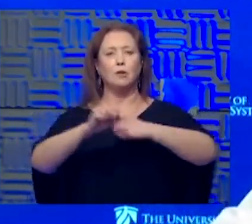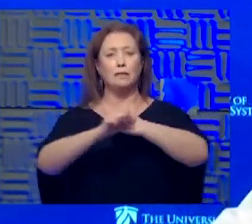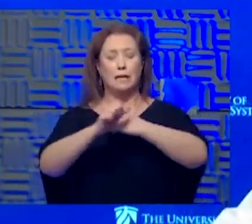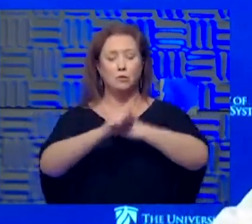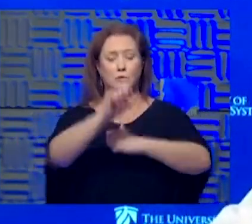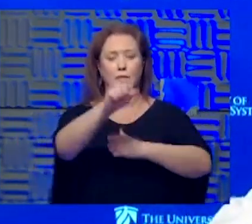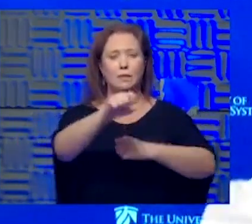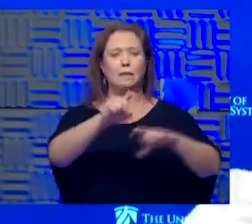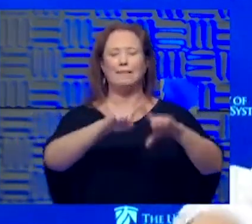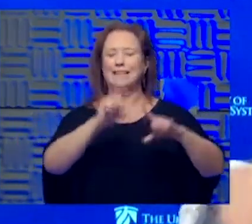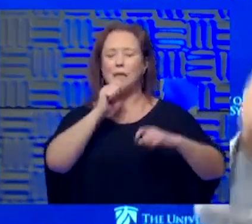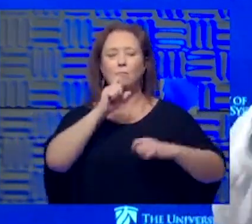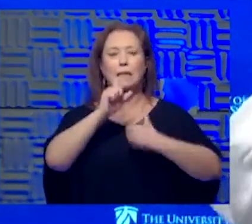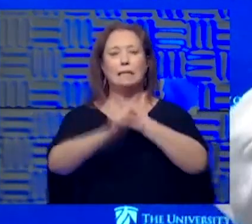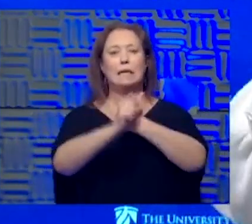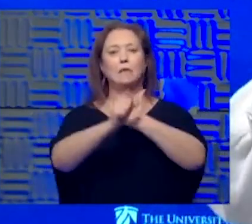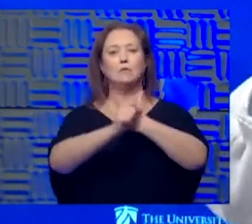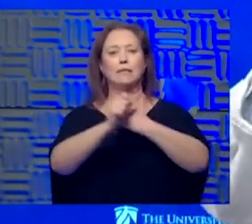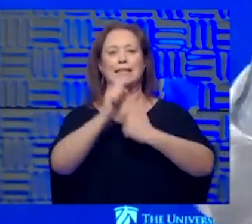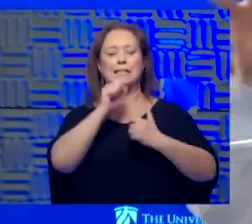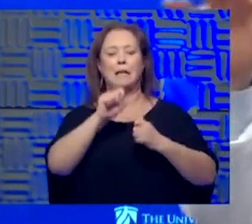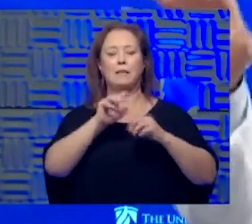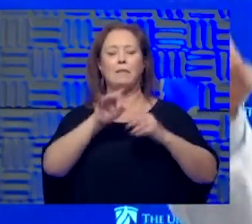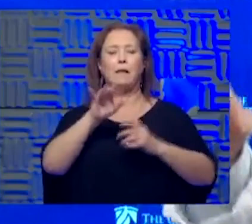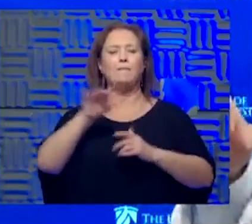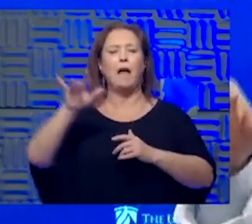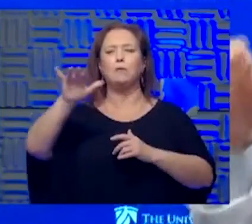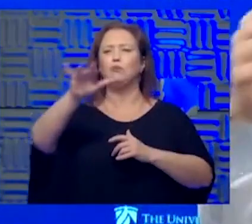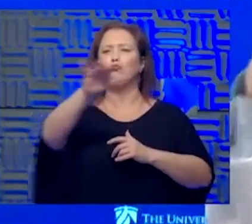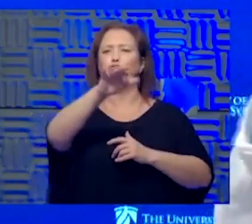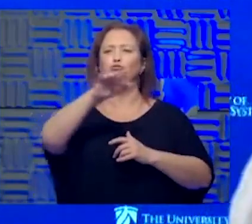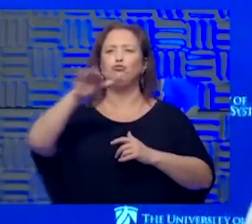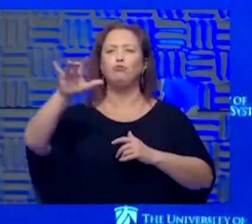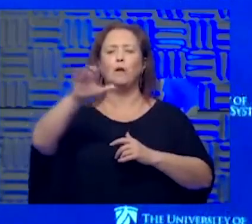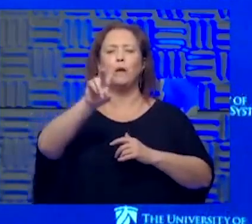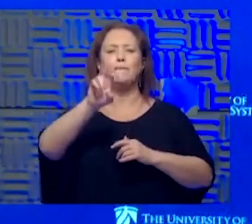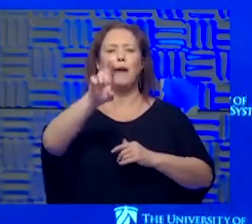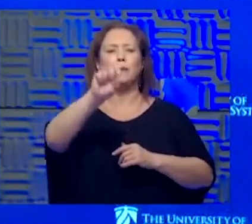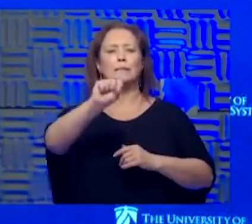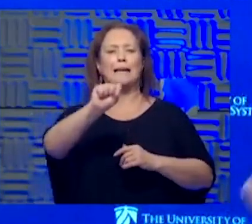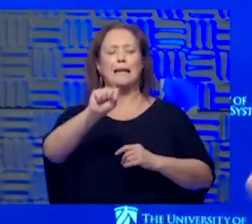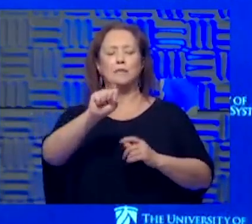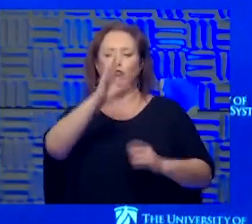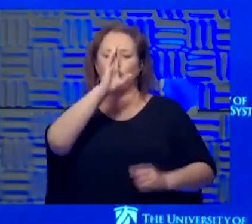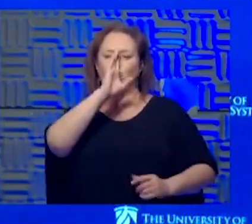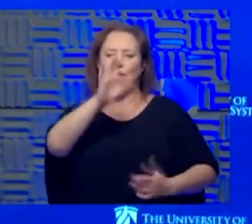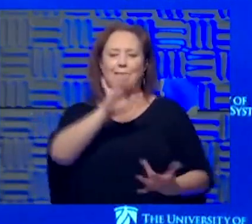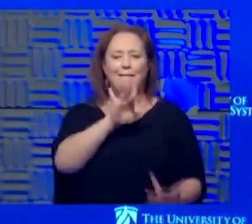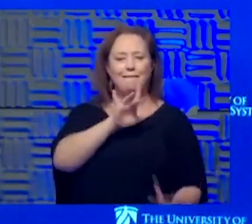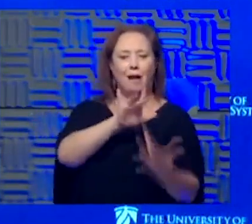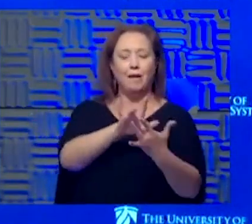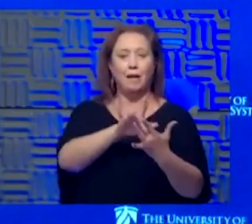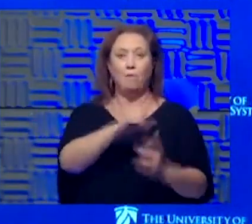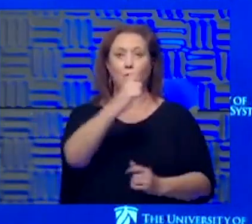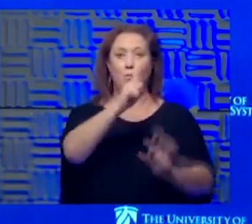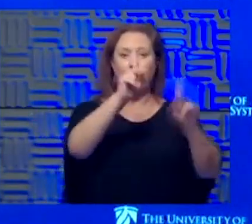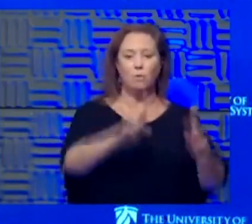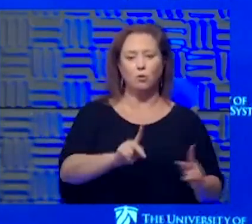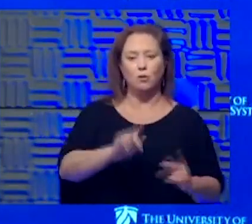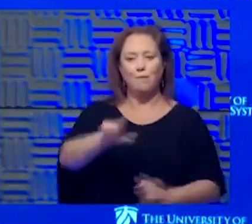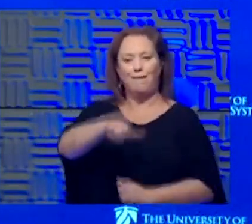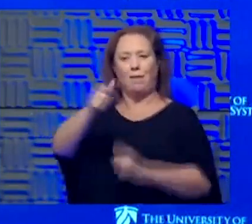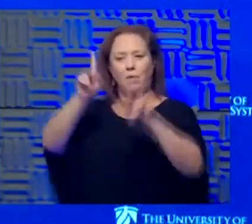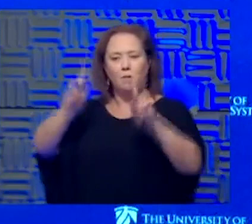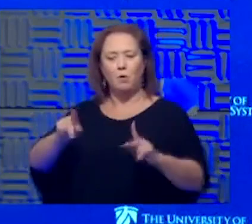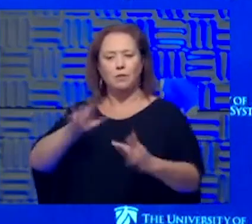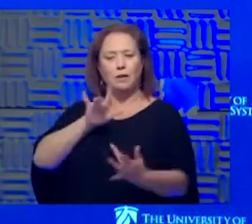danger isn't there. It's not the virus floating in the air. It's direct contact from one person to another that makes the difference,